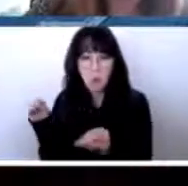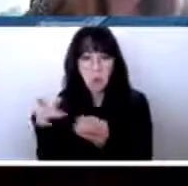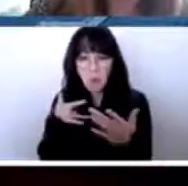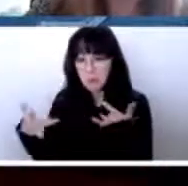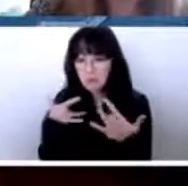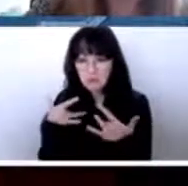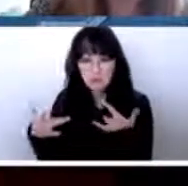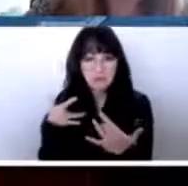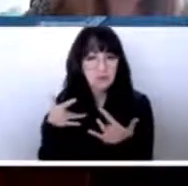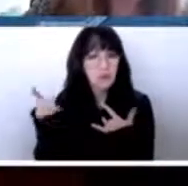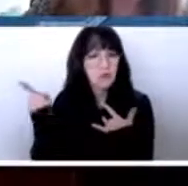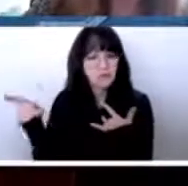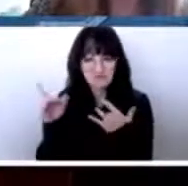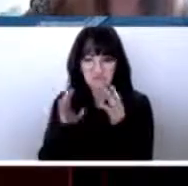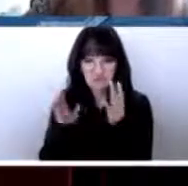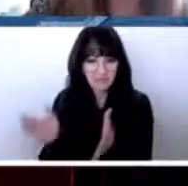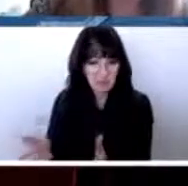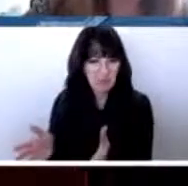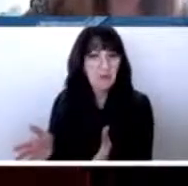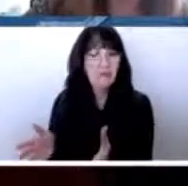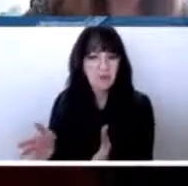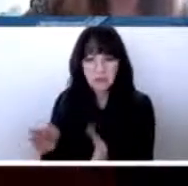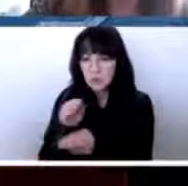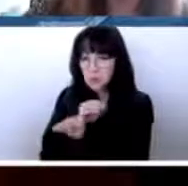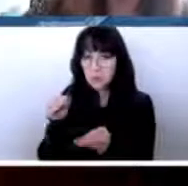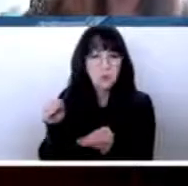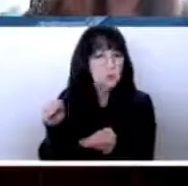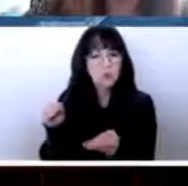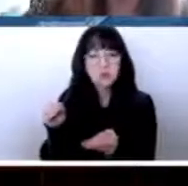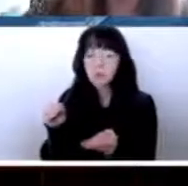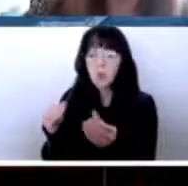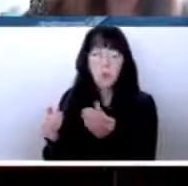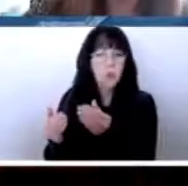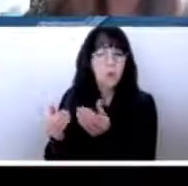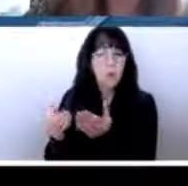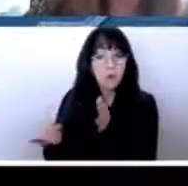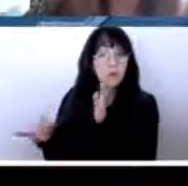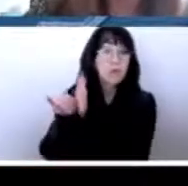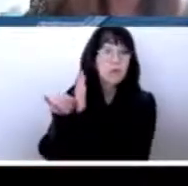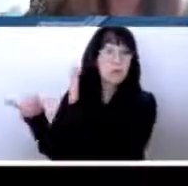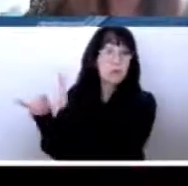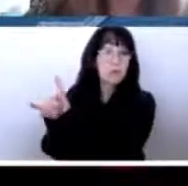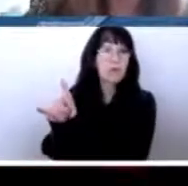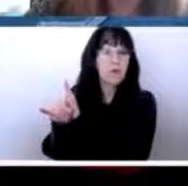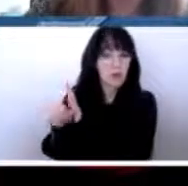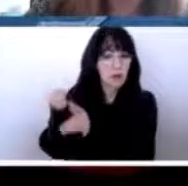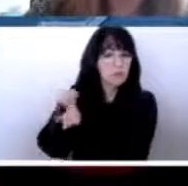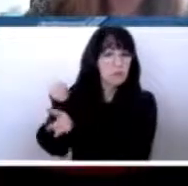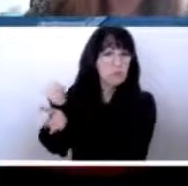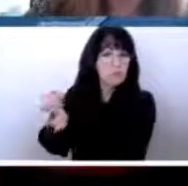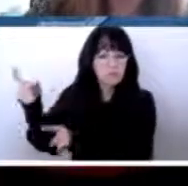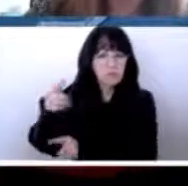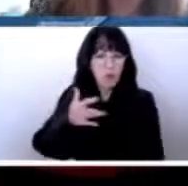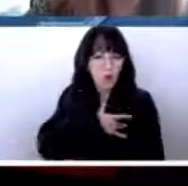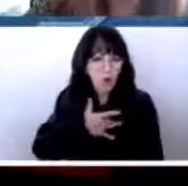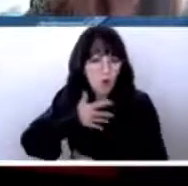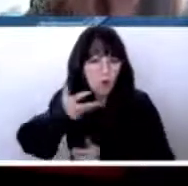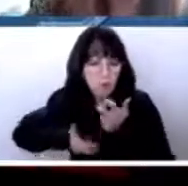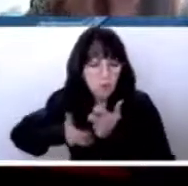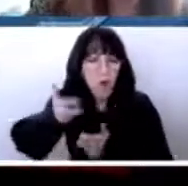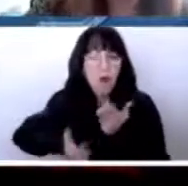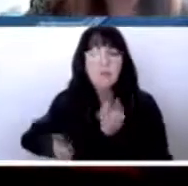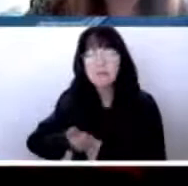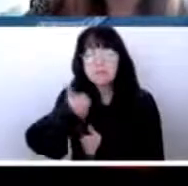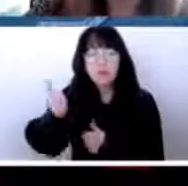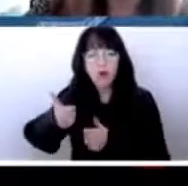following the booster in this population. There were no new cases of myocarditis or pericarditis reported to date in these individuals,